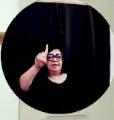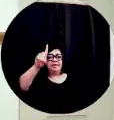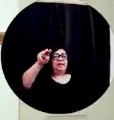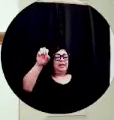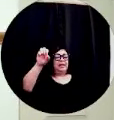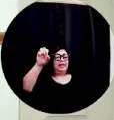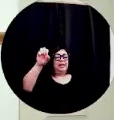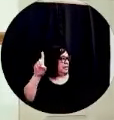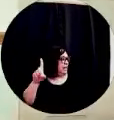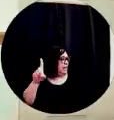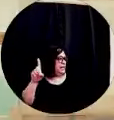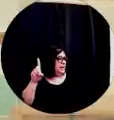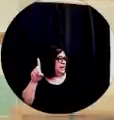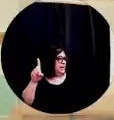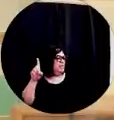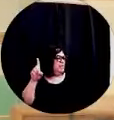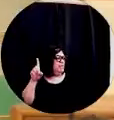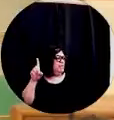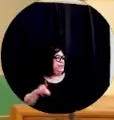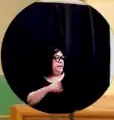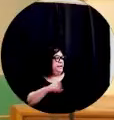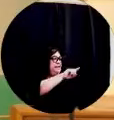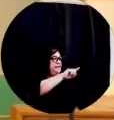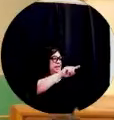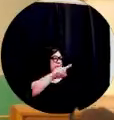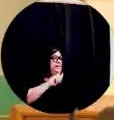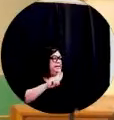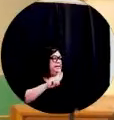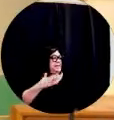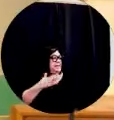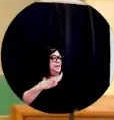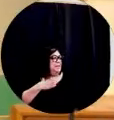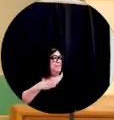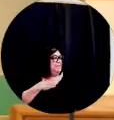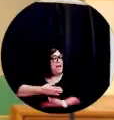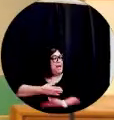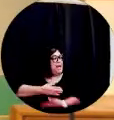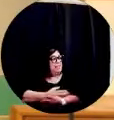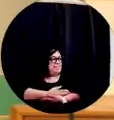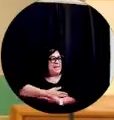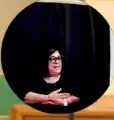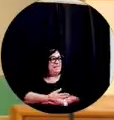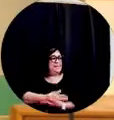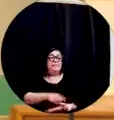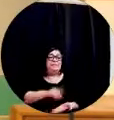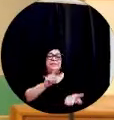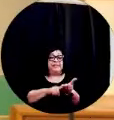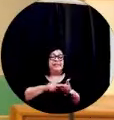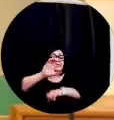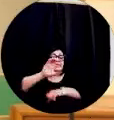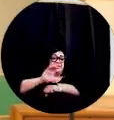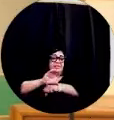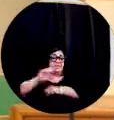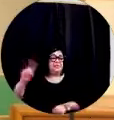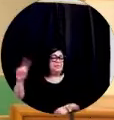stand? These are my babies. This is where they started and got their